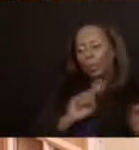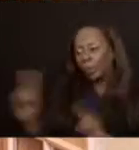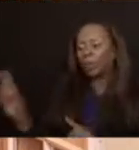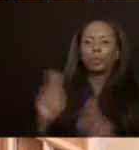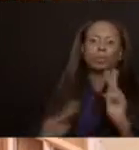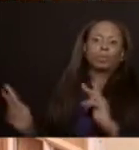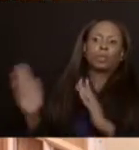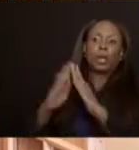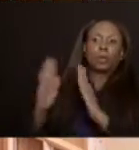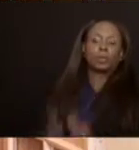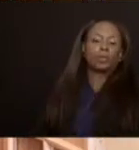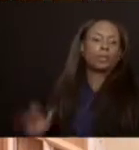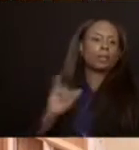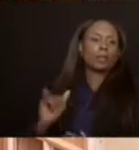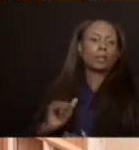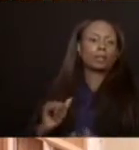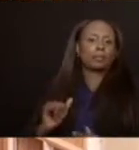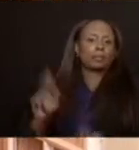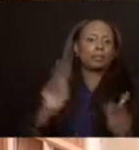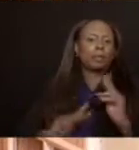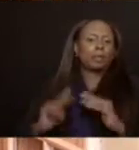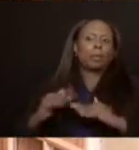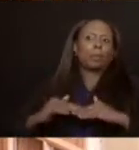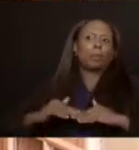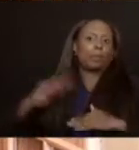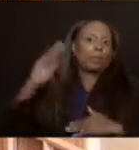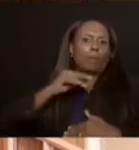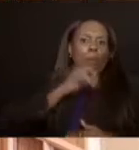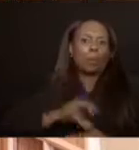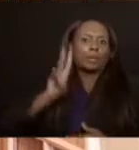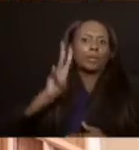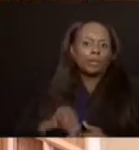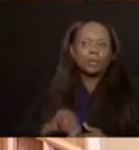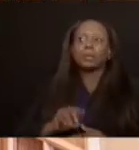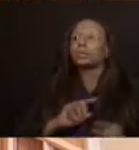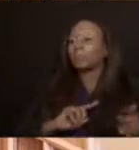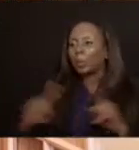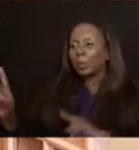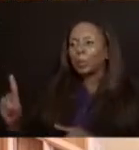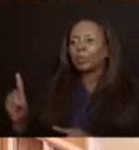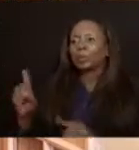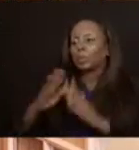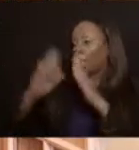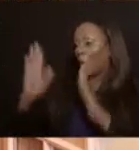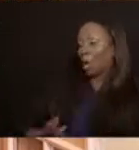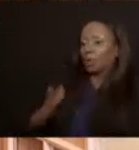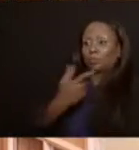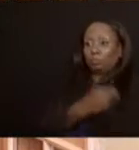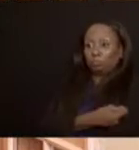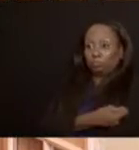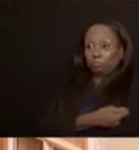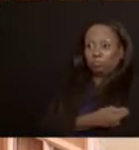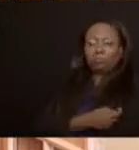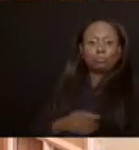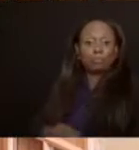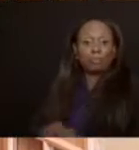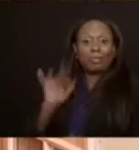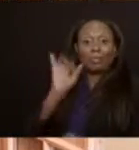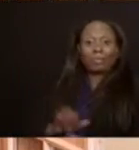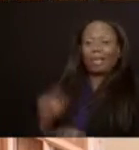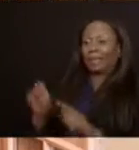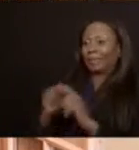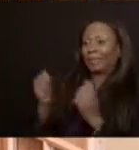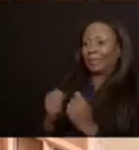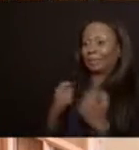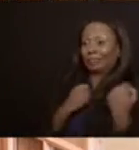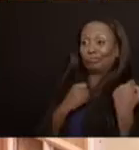or patients of the polyclinic system. And we are going to also put in place, separate from the mobile team that